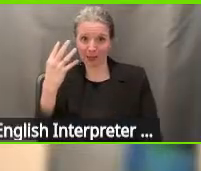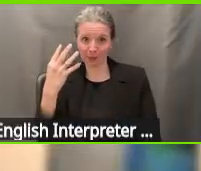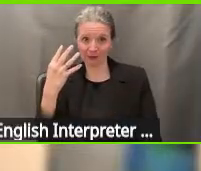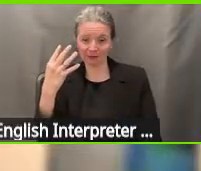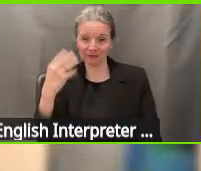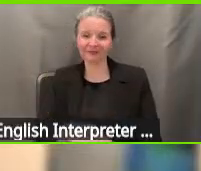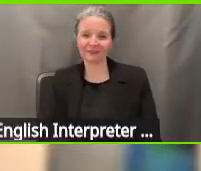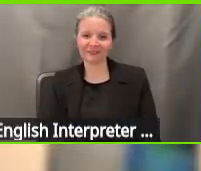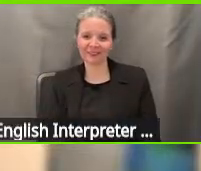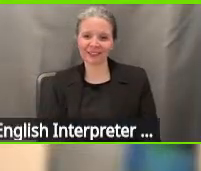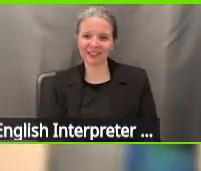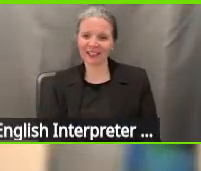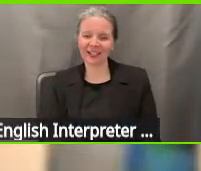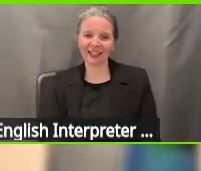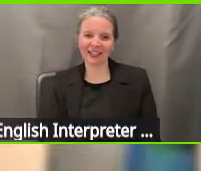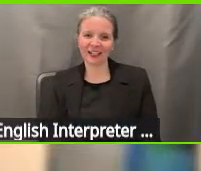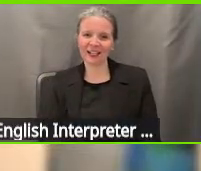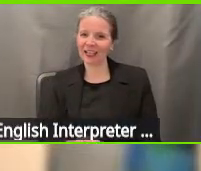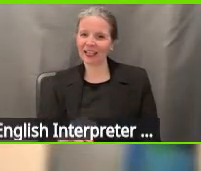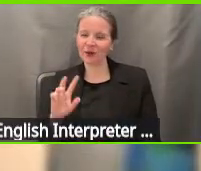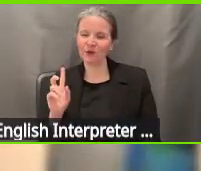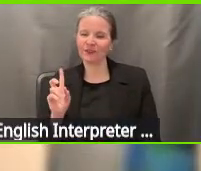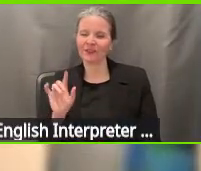Mm-hmm. It was just